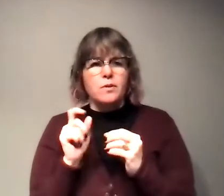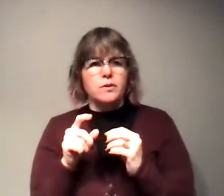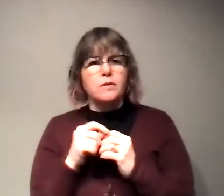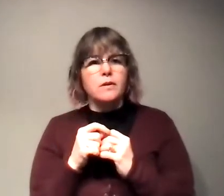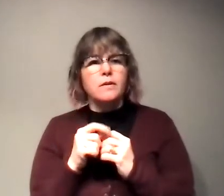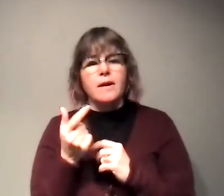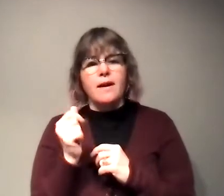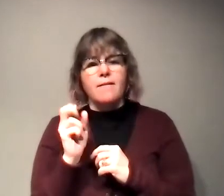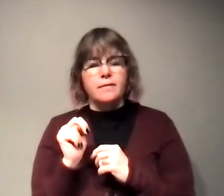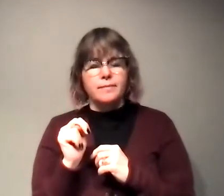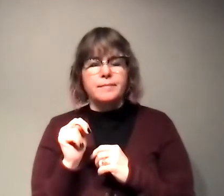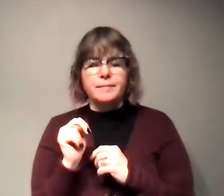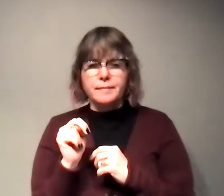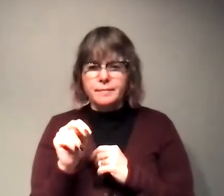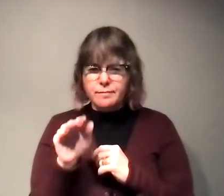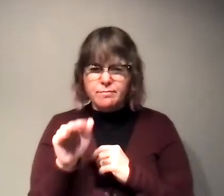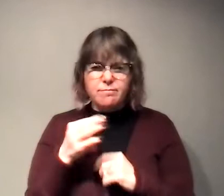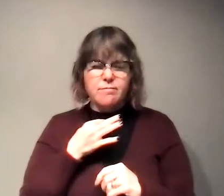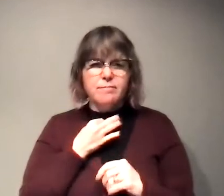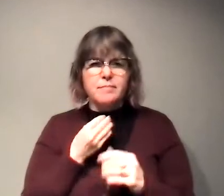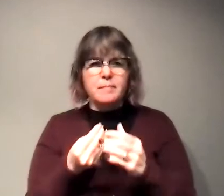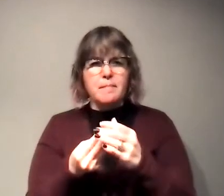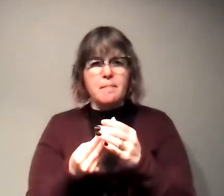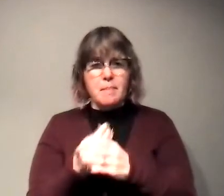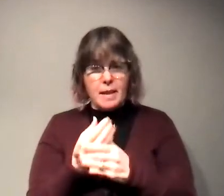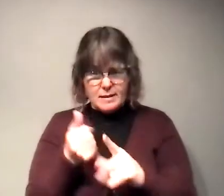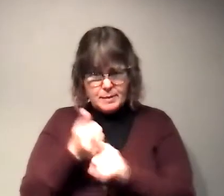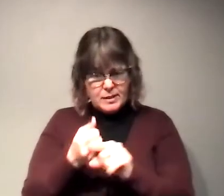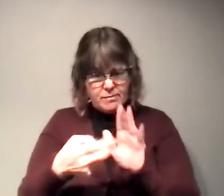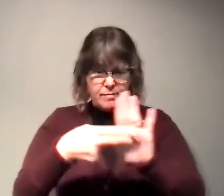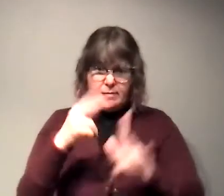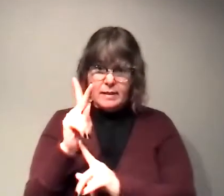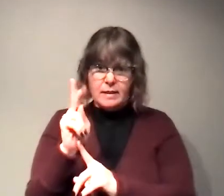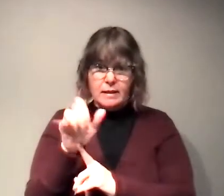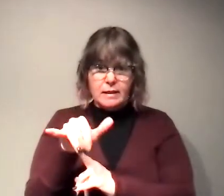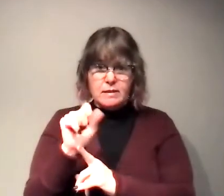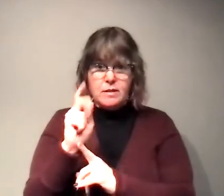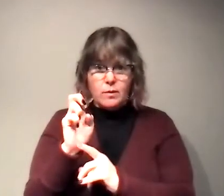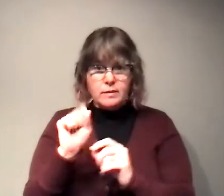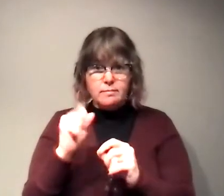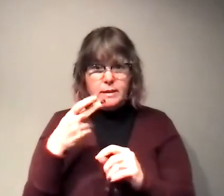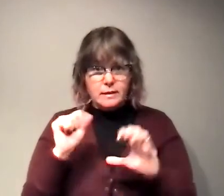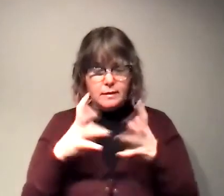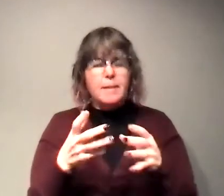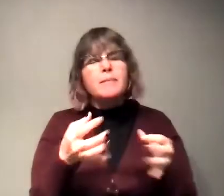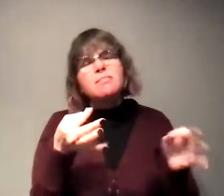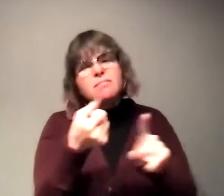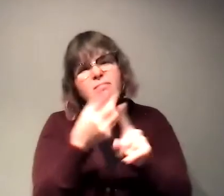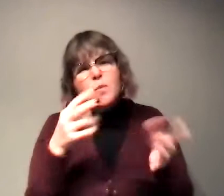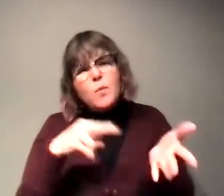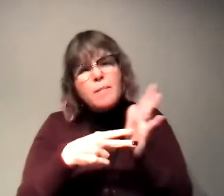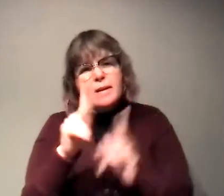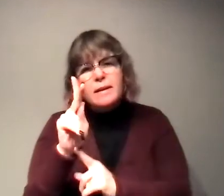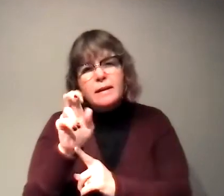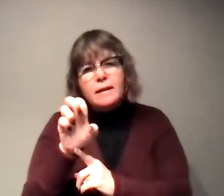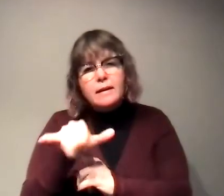from Gavin. Can plants be keystone species? And maybe talk about what a keystone species is for folks who don't know what